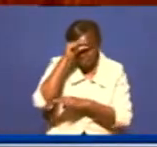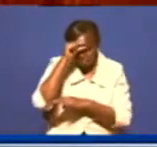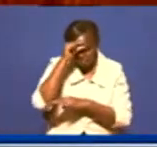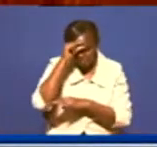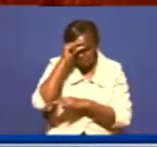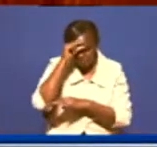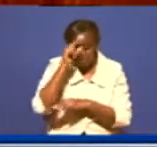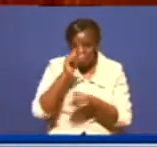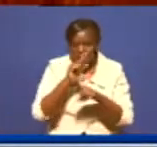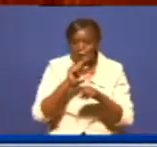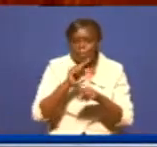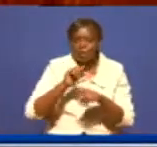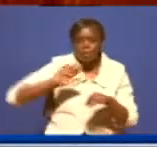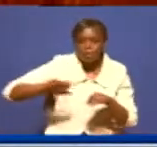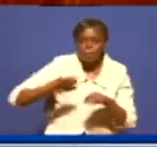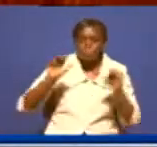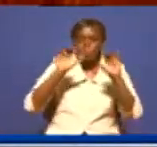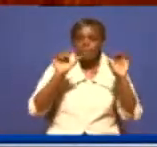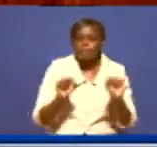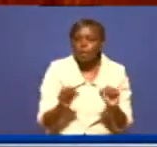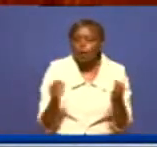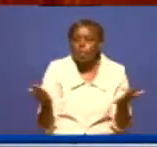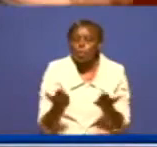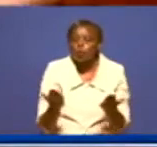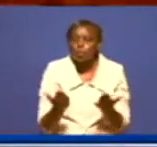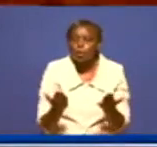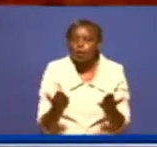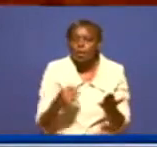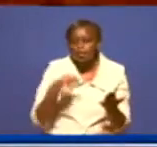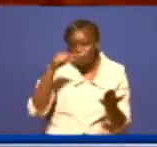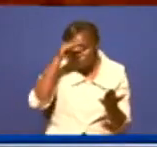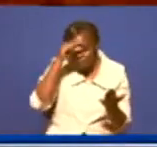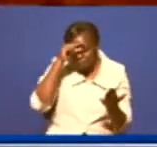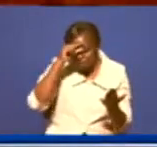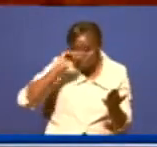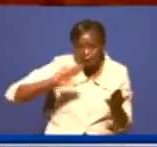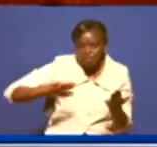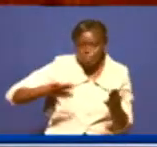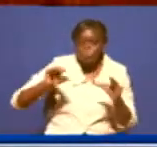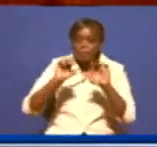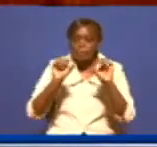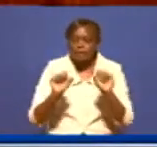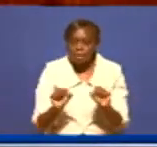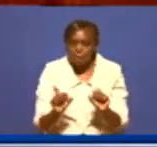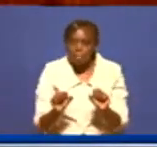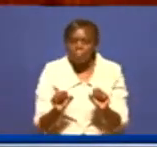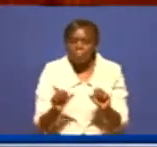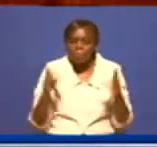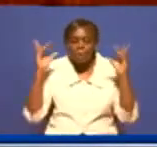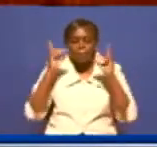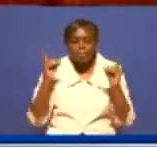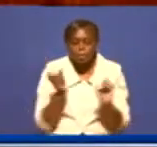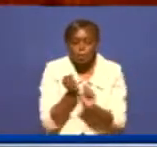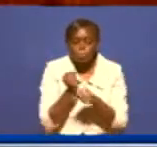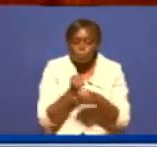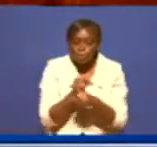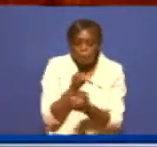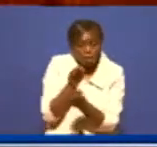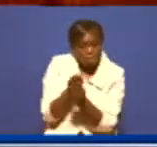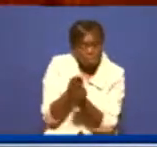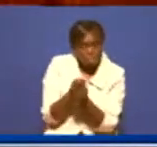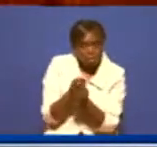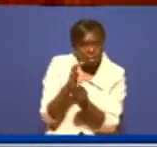government-backed deposit scheme, where if it's a government-backed deposit scheme, if you decide to make it custodial,